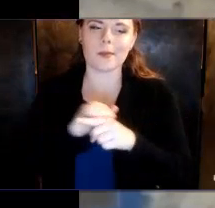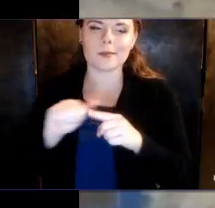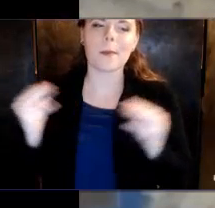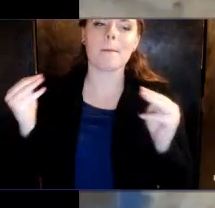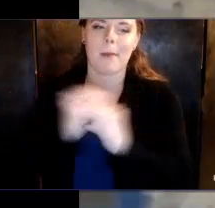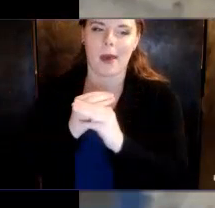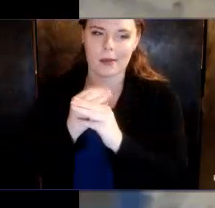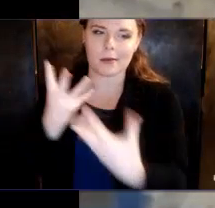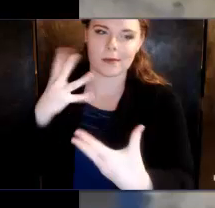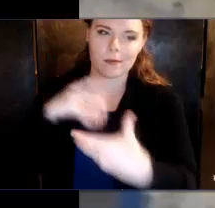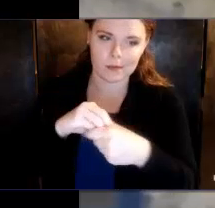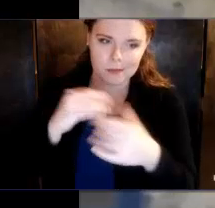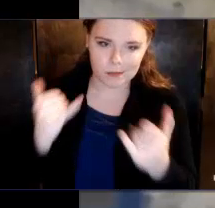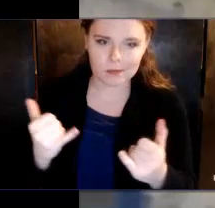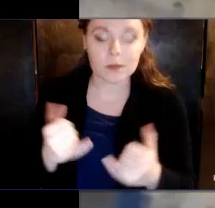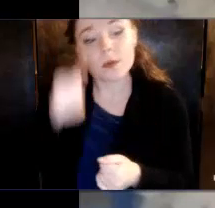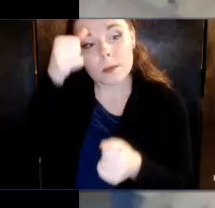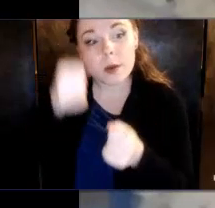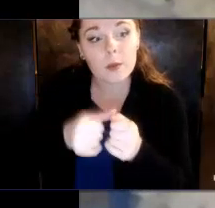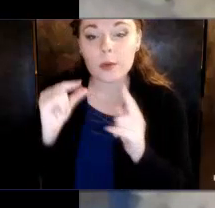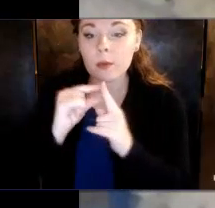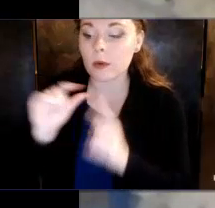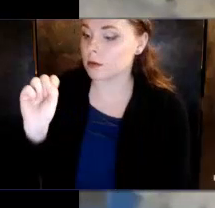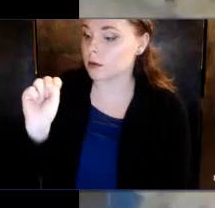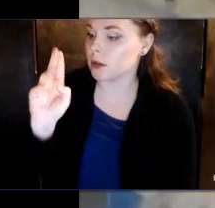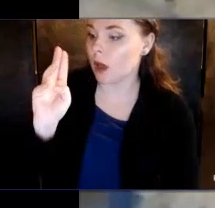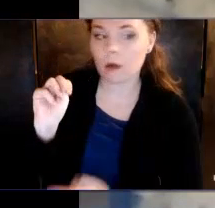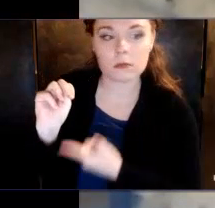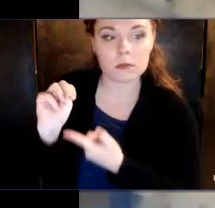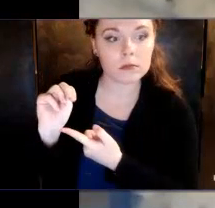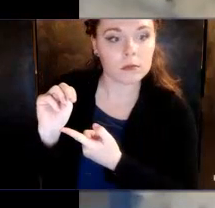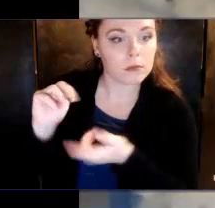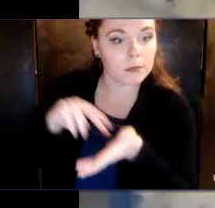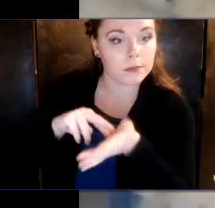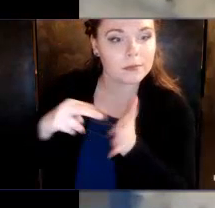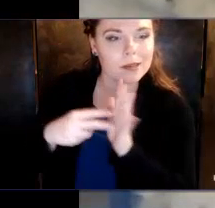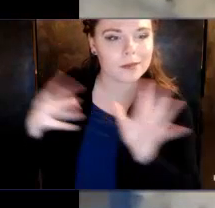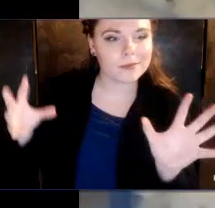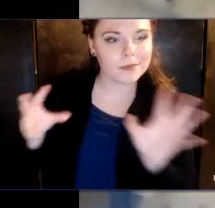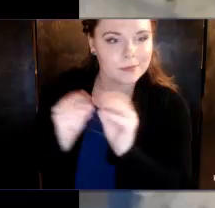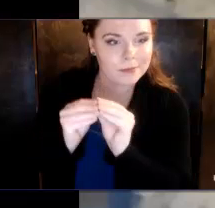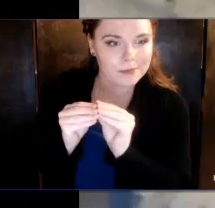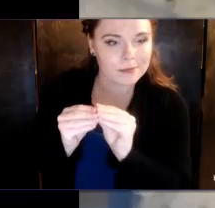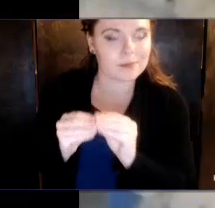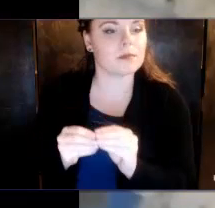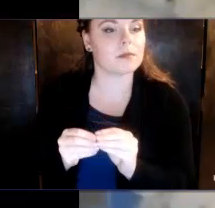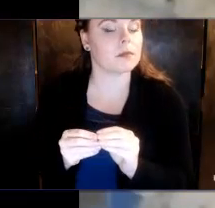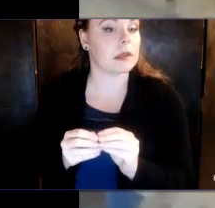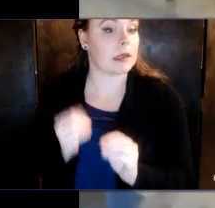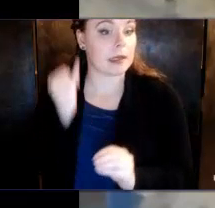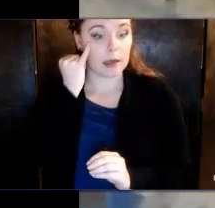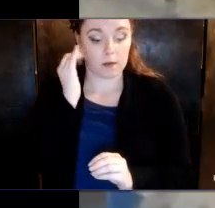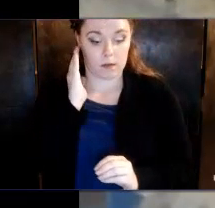The triangle sum theorem, remember, sum is a word that means to add. When I add something